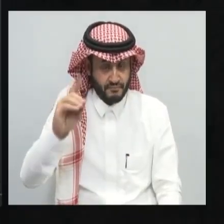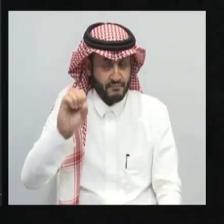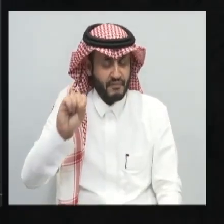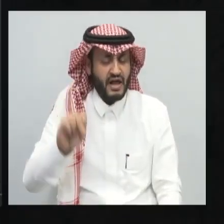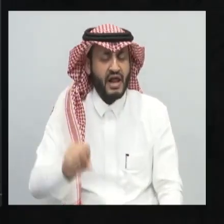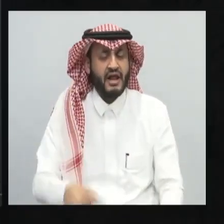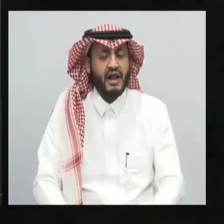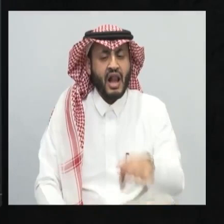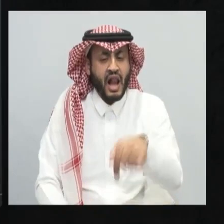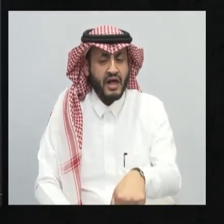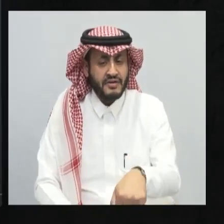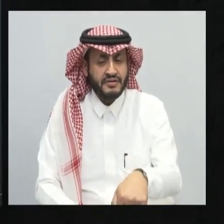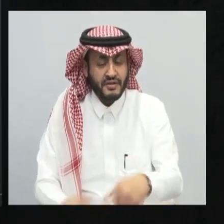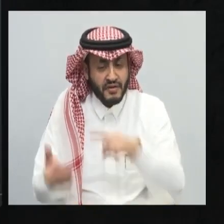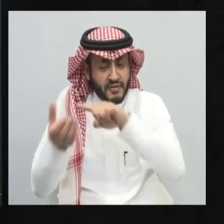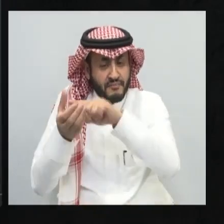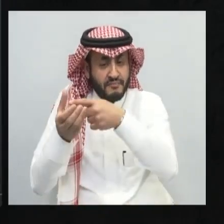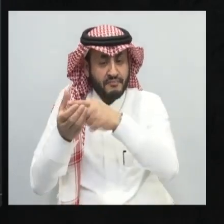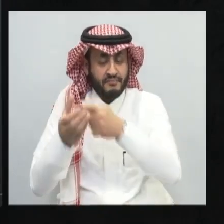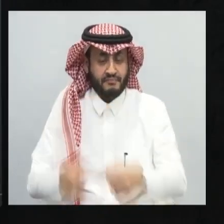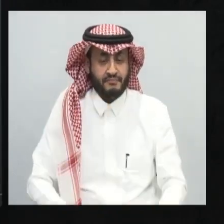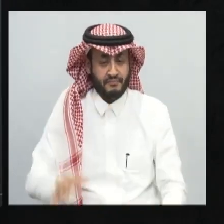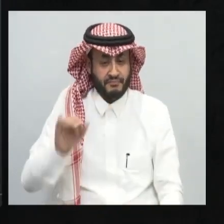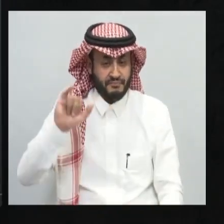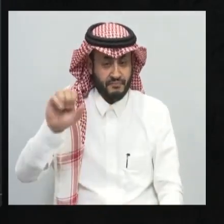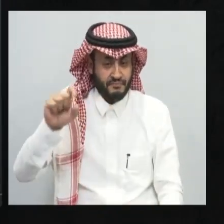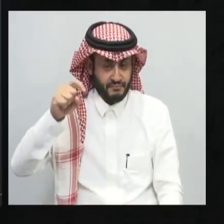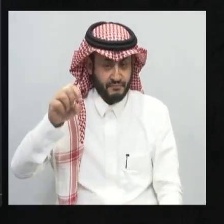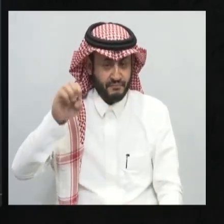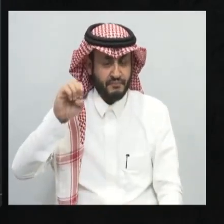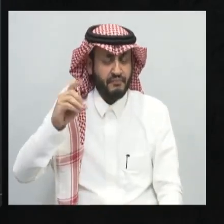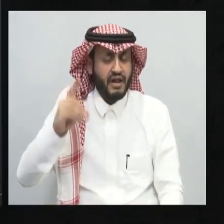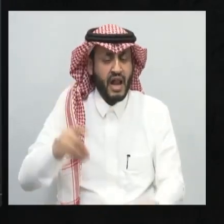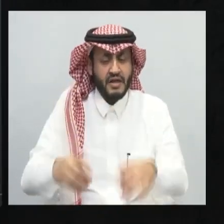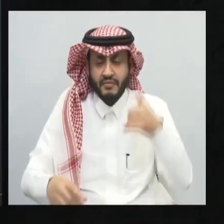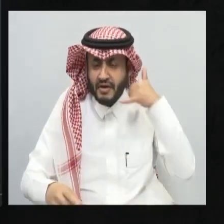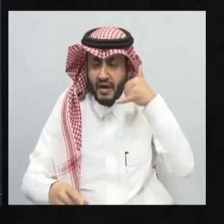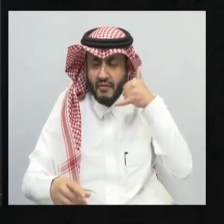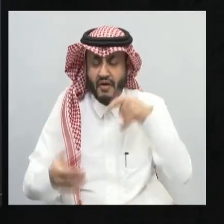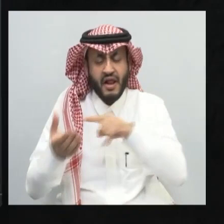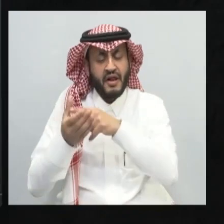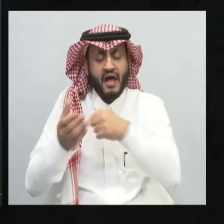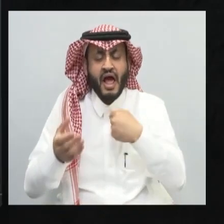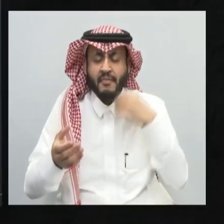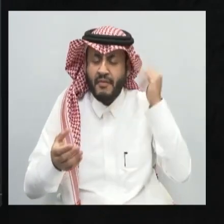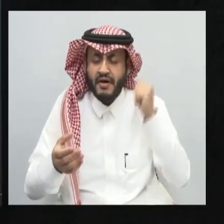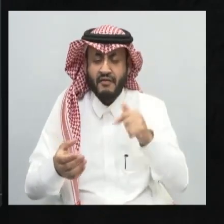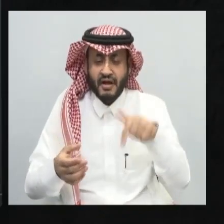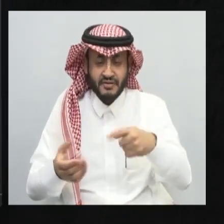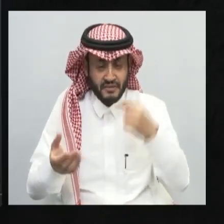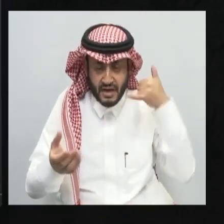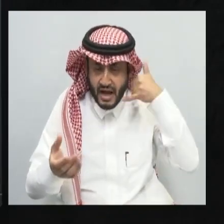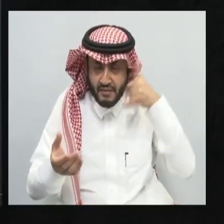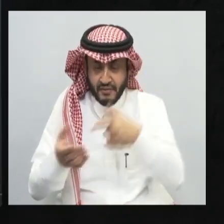It crashed, so it needs to be fixed. I need to call someone to fix it for me. I called the technician, and